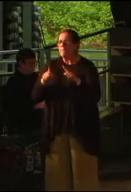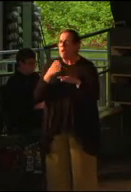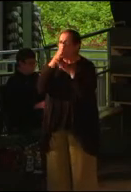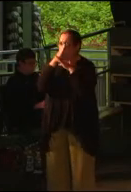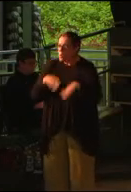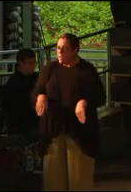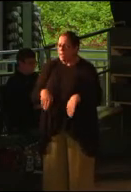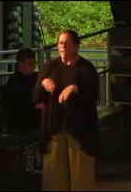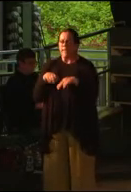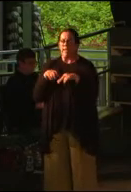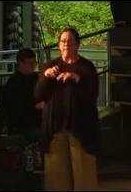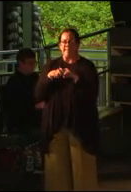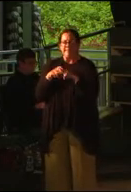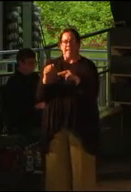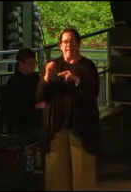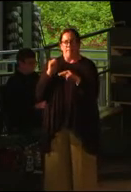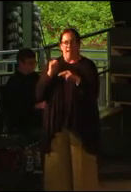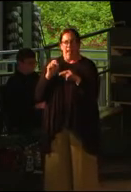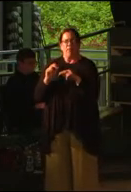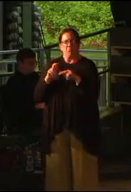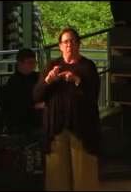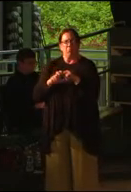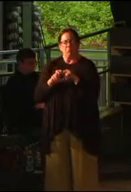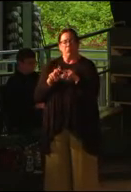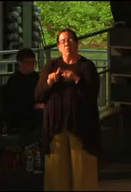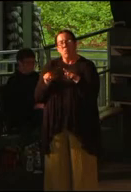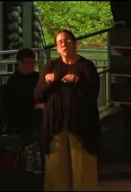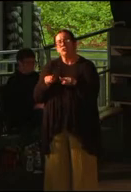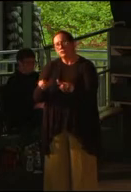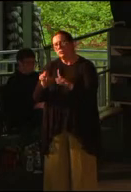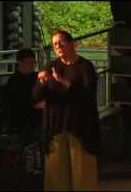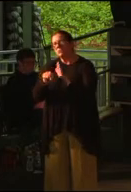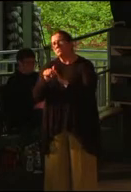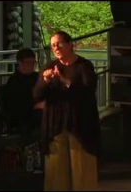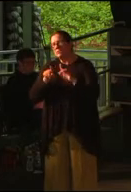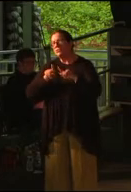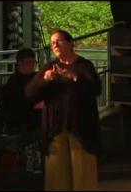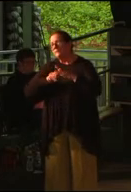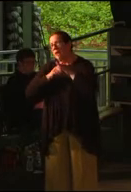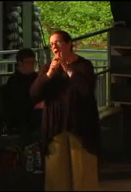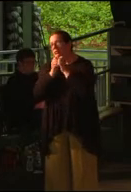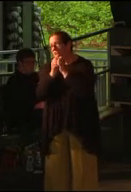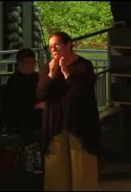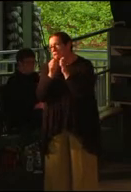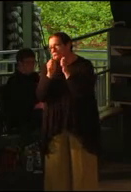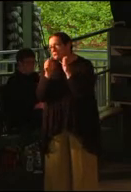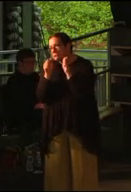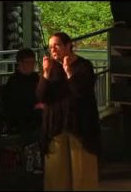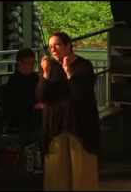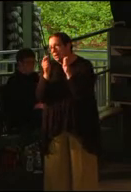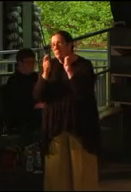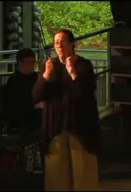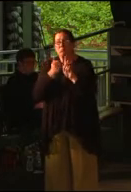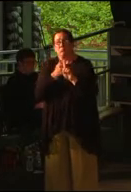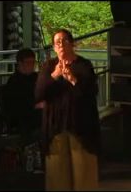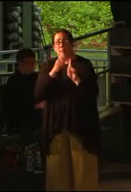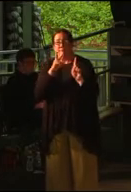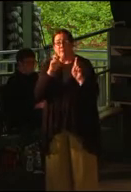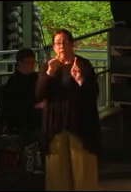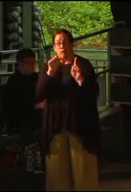in the back of the room. But over the semester, he opened up and shared that he was a veteran and a